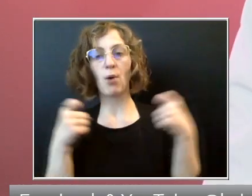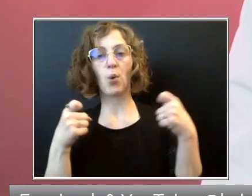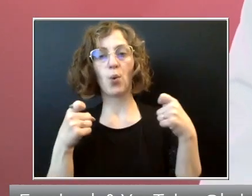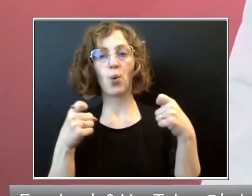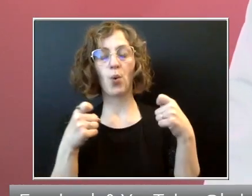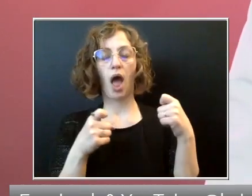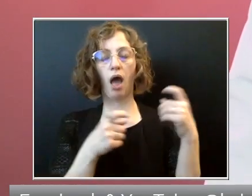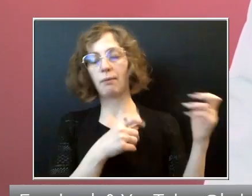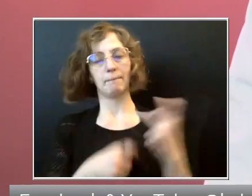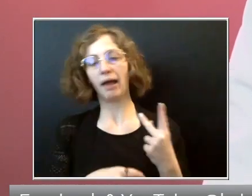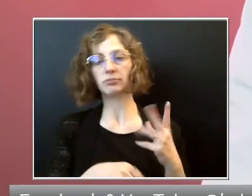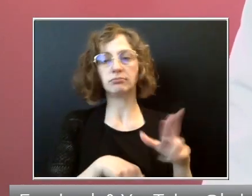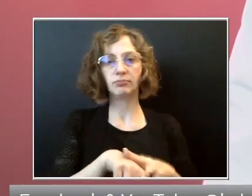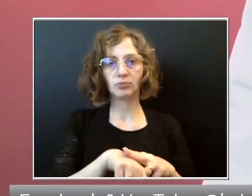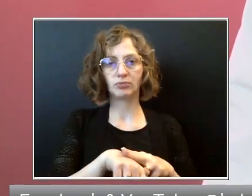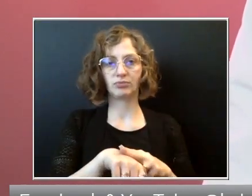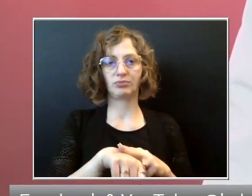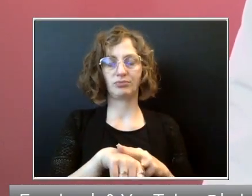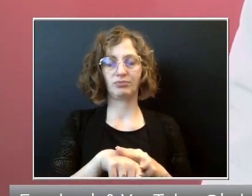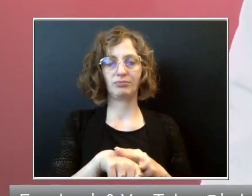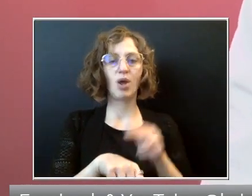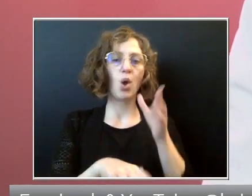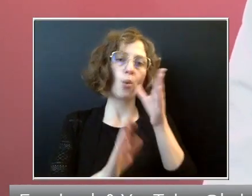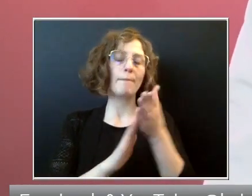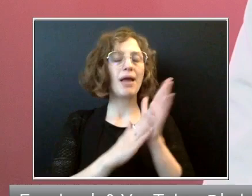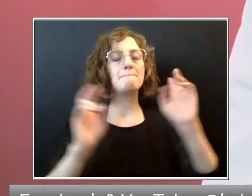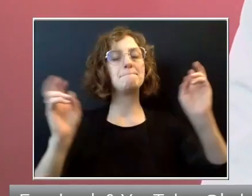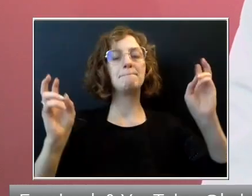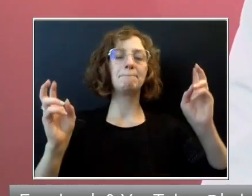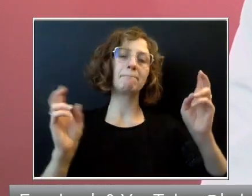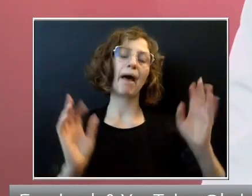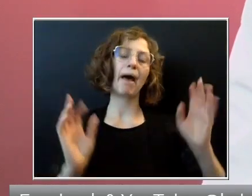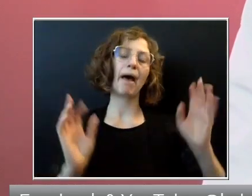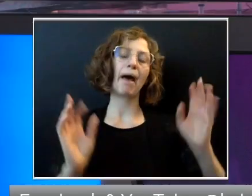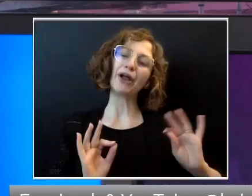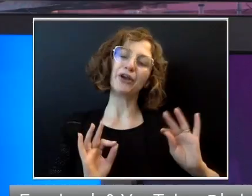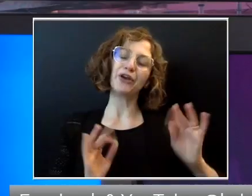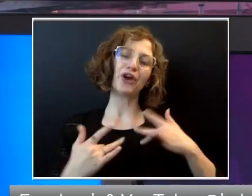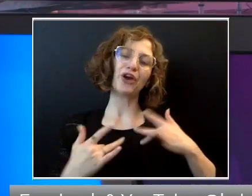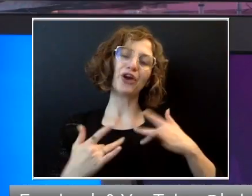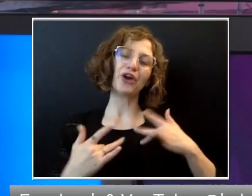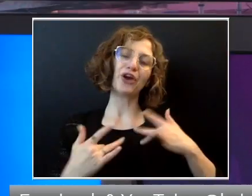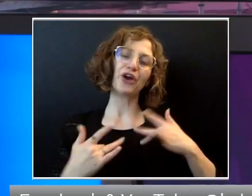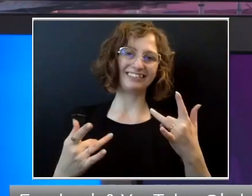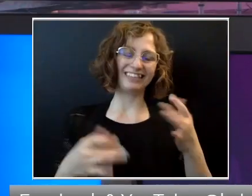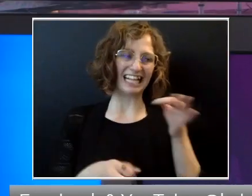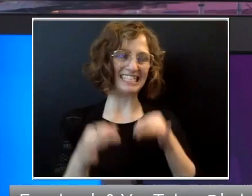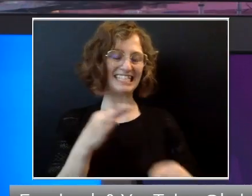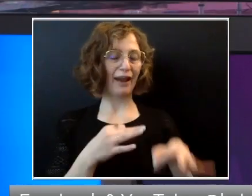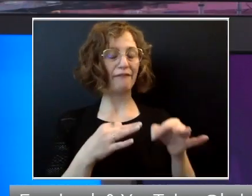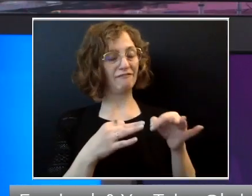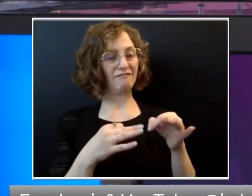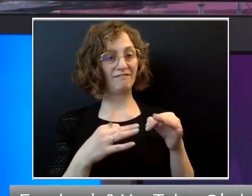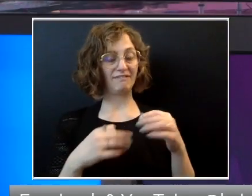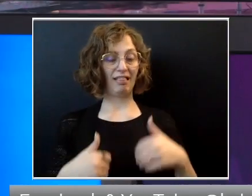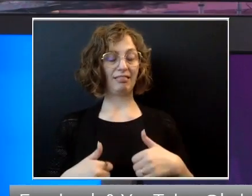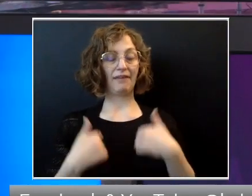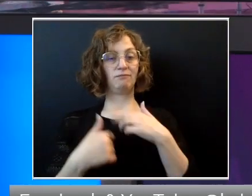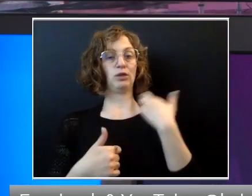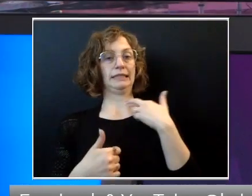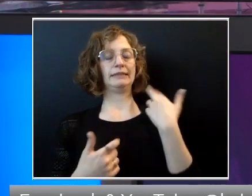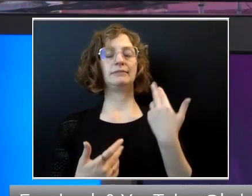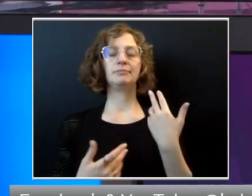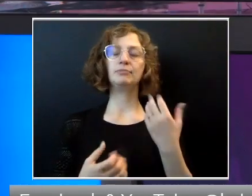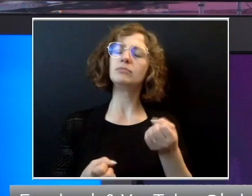of what it would most likely be a life catastrophic event. Marque Ann, what was surgery like? So